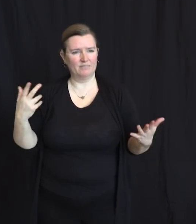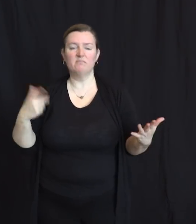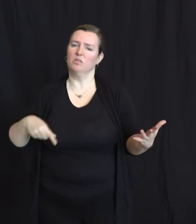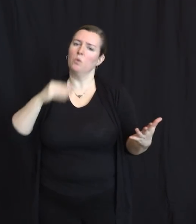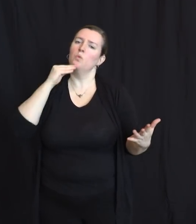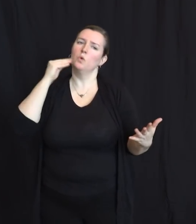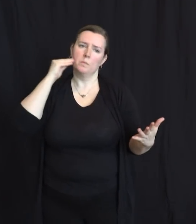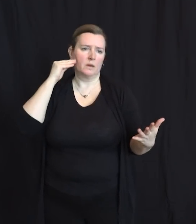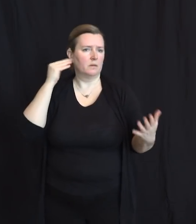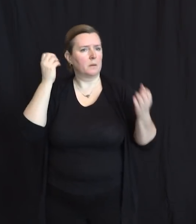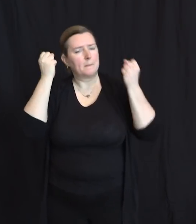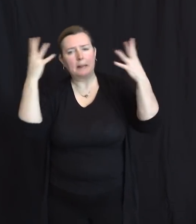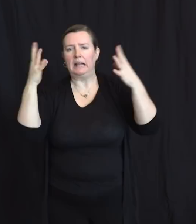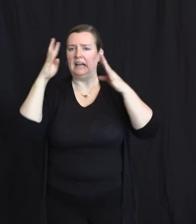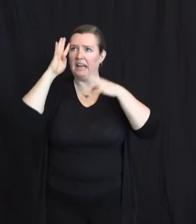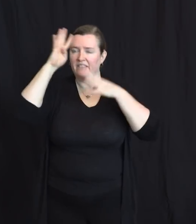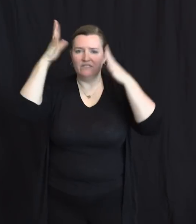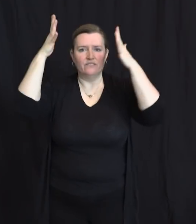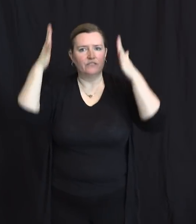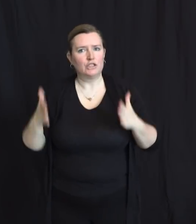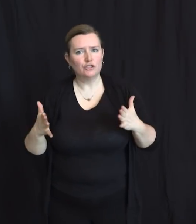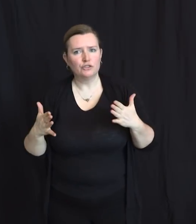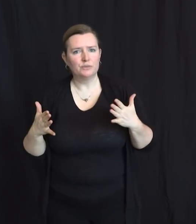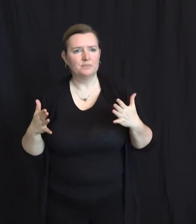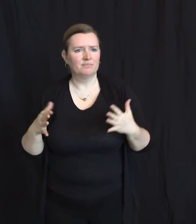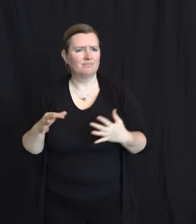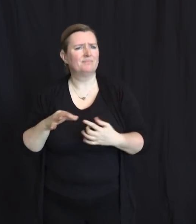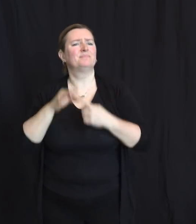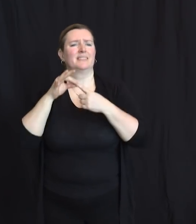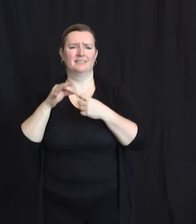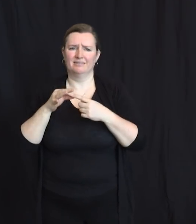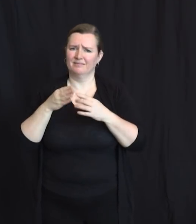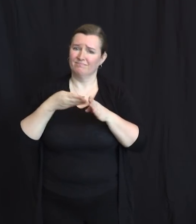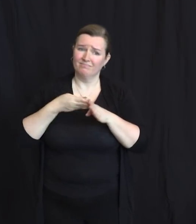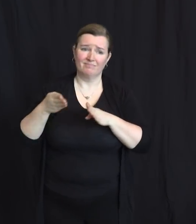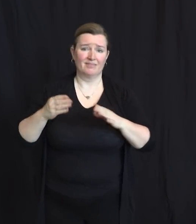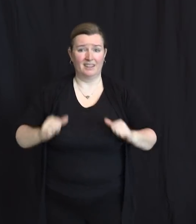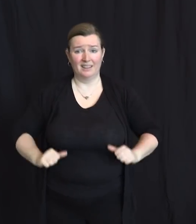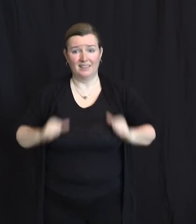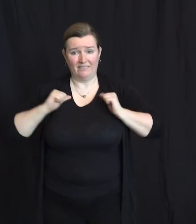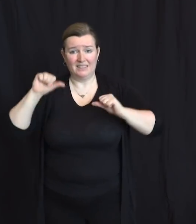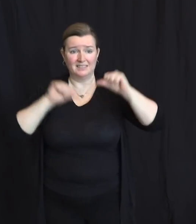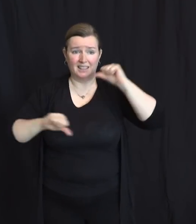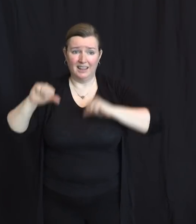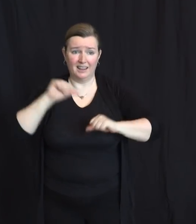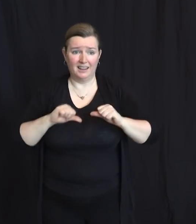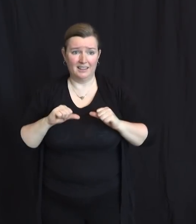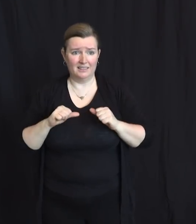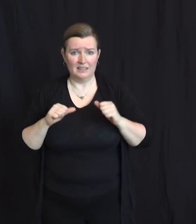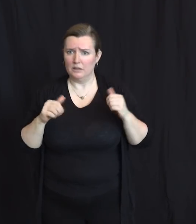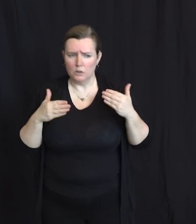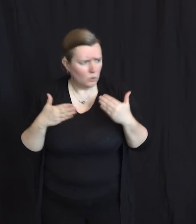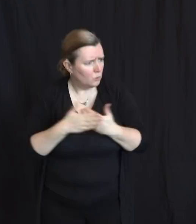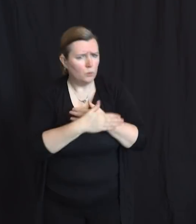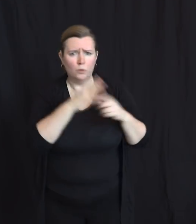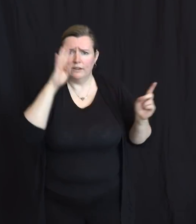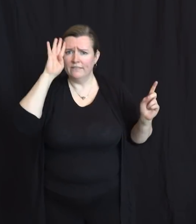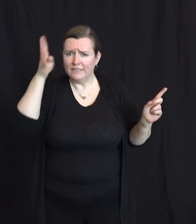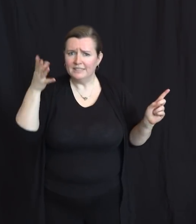innovations, especially in the life sciences. And now we have a huge breakthrough coming from our very own